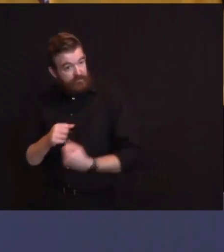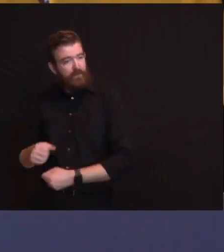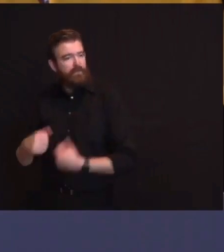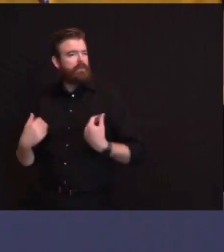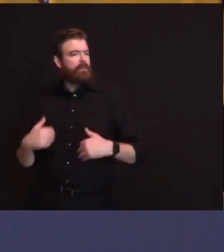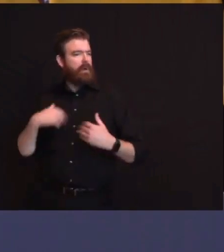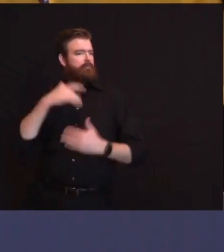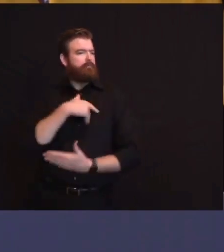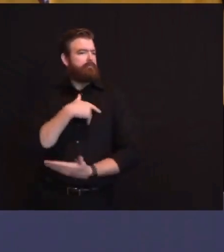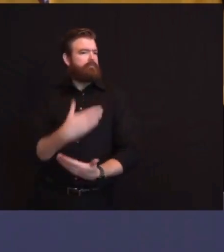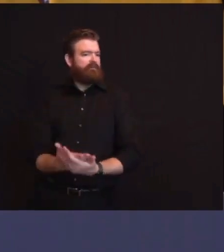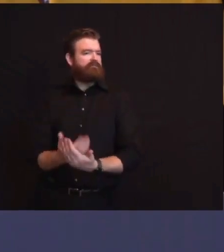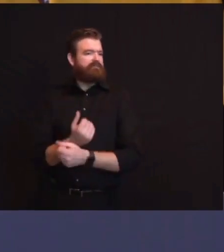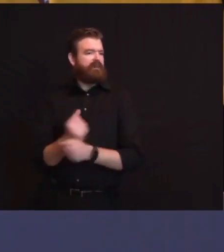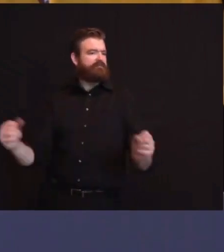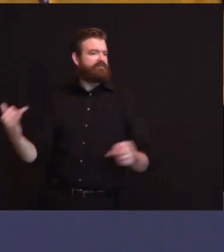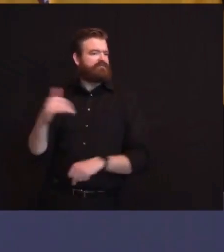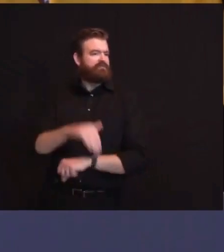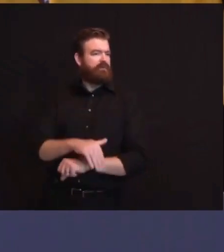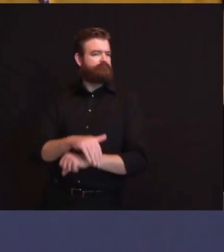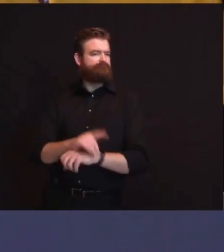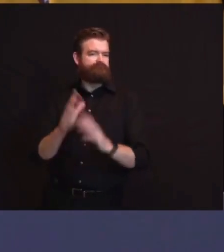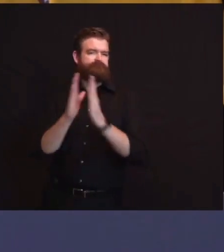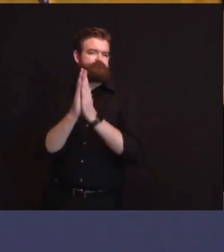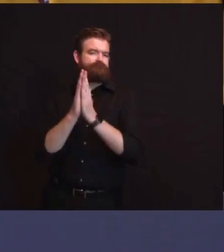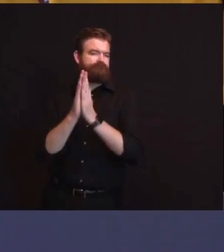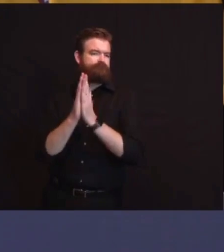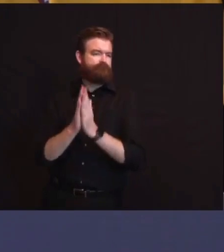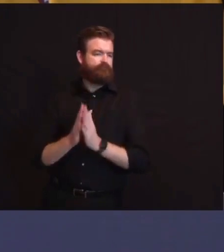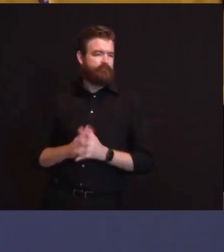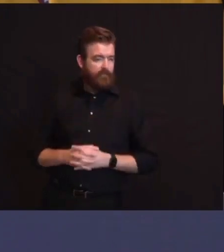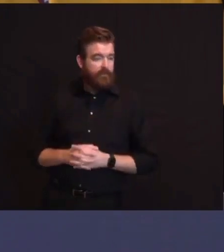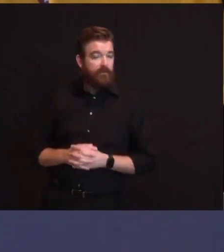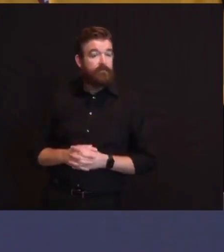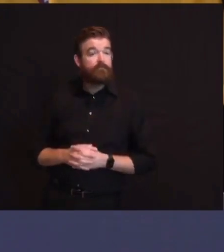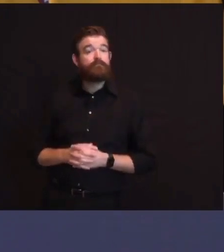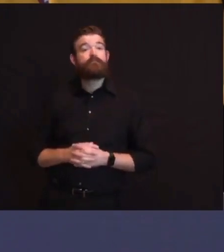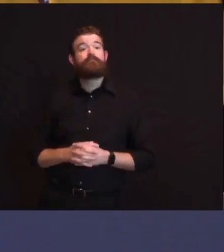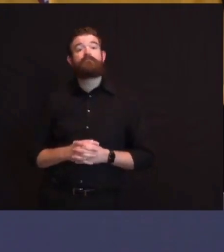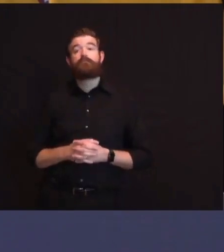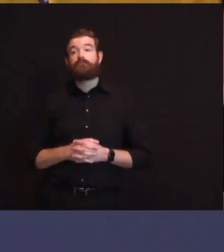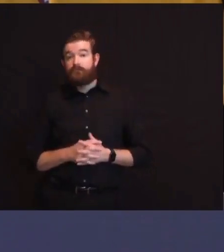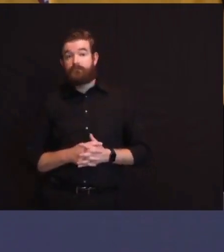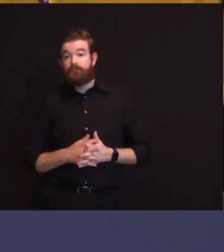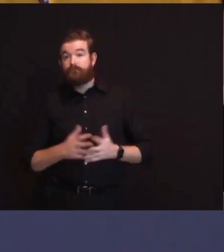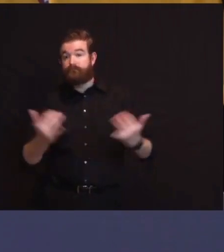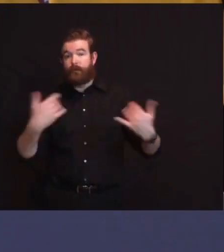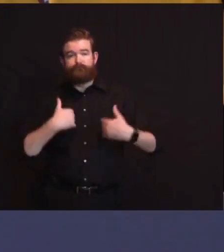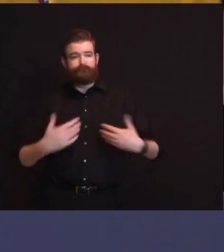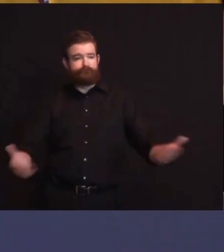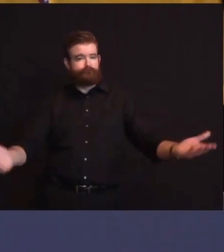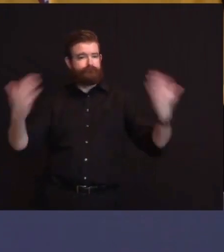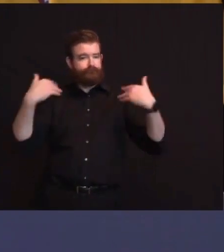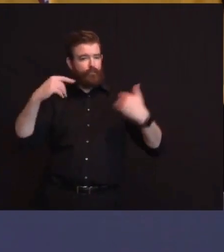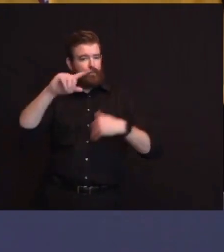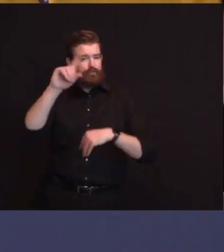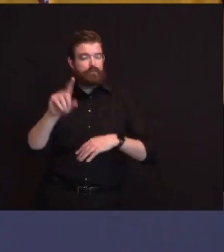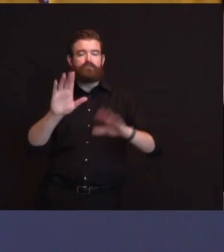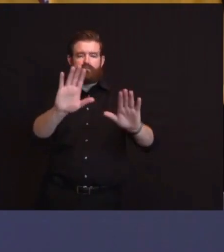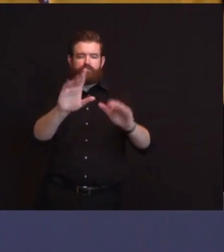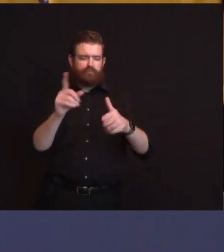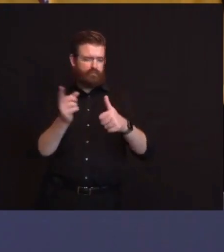by tonight. So we'll start over here. Before we go to Dustin, a couple of things. We will be